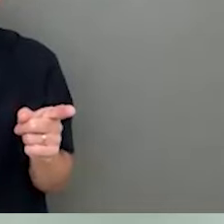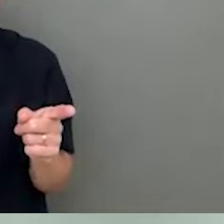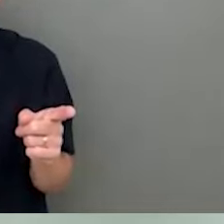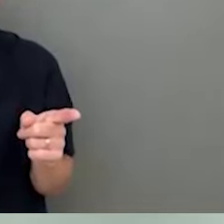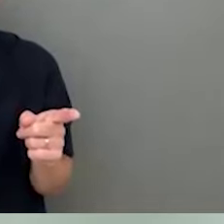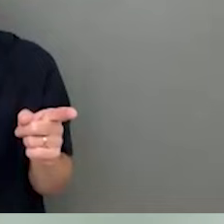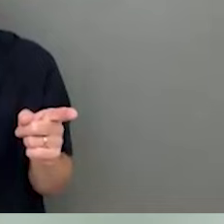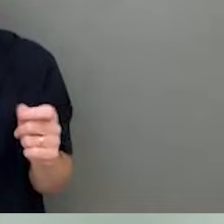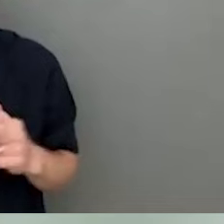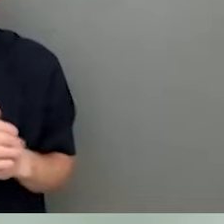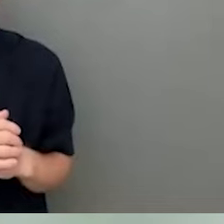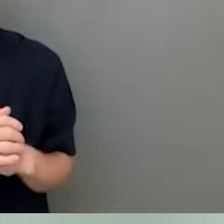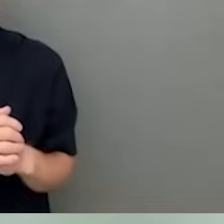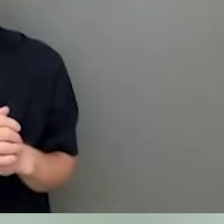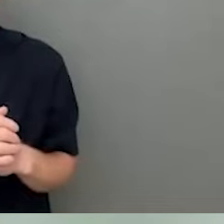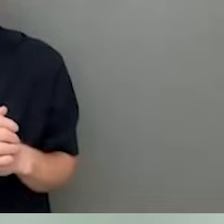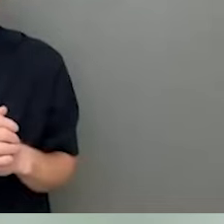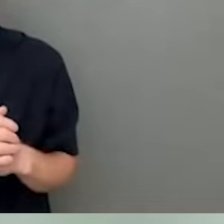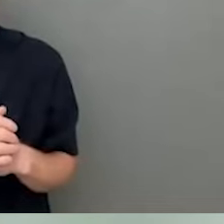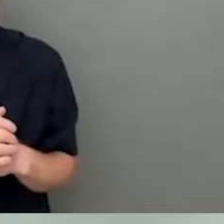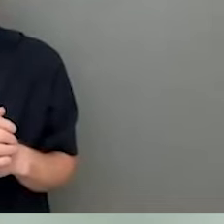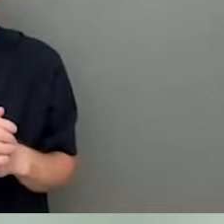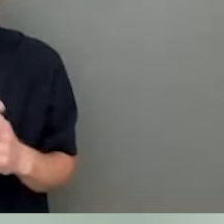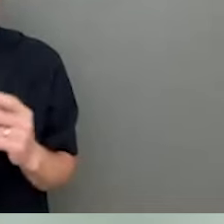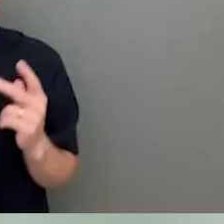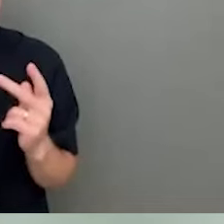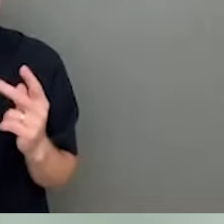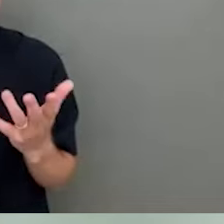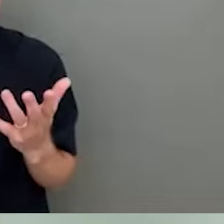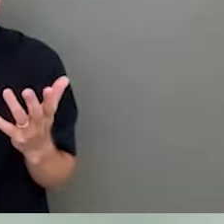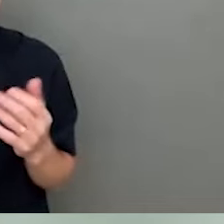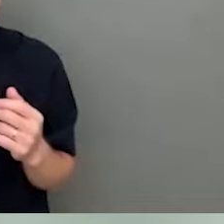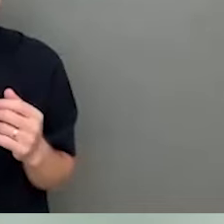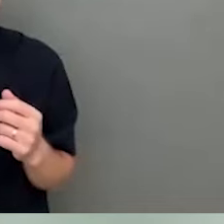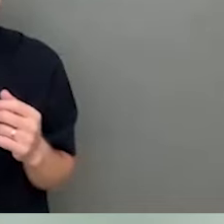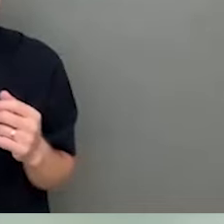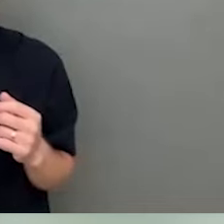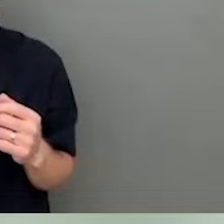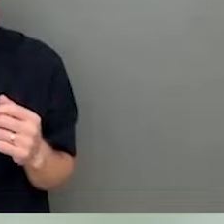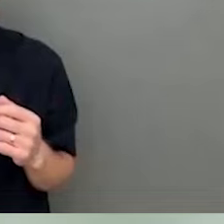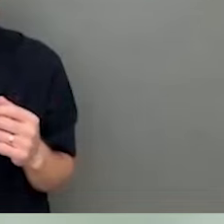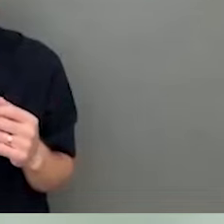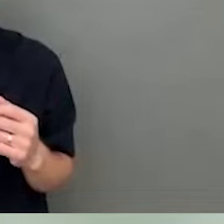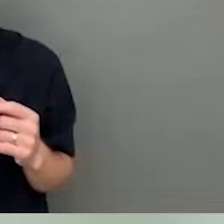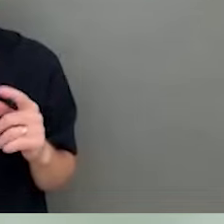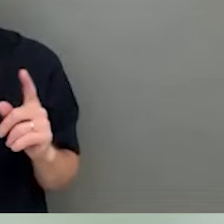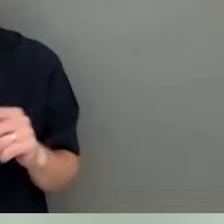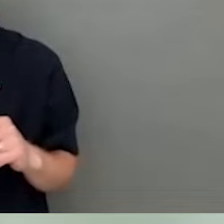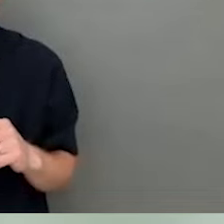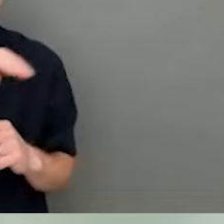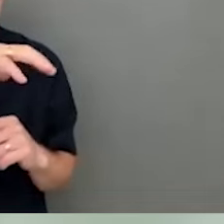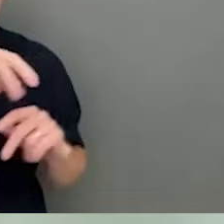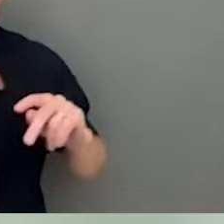yeah, a key thing to highlight is in the countries that we looked at, and we looked in quite a number of countries, the funds tend to